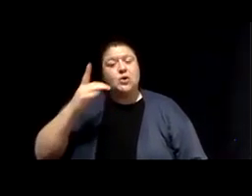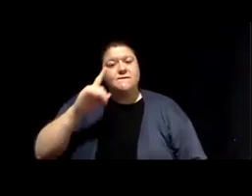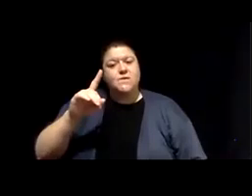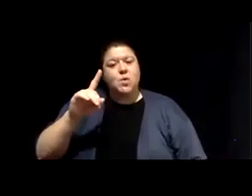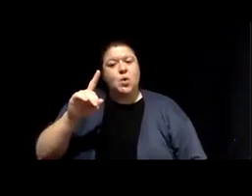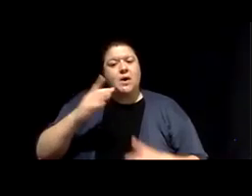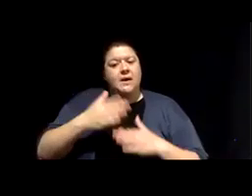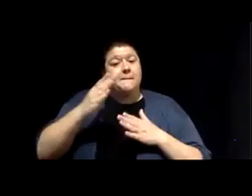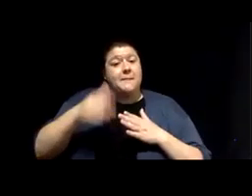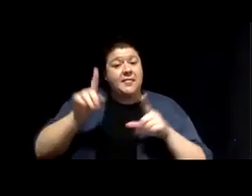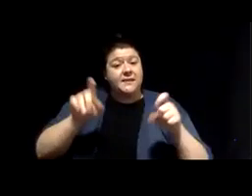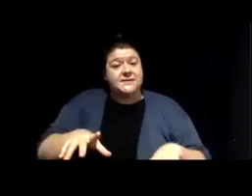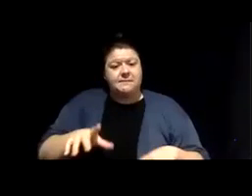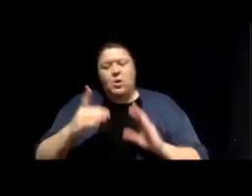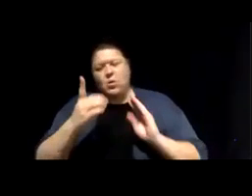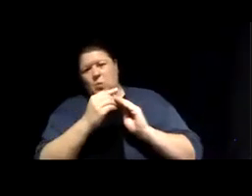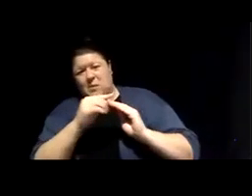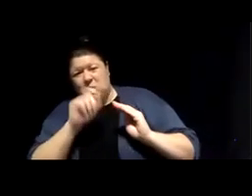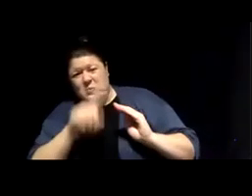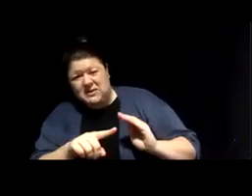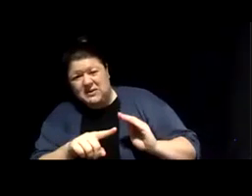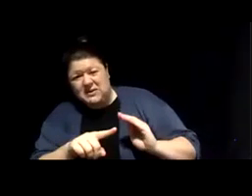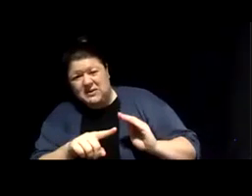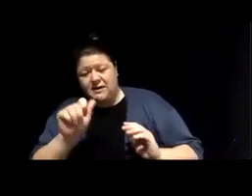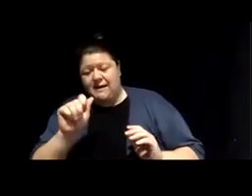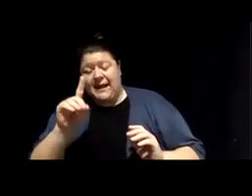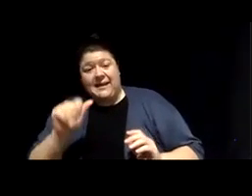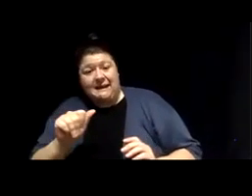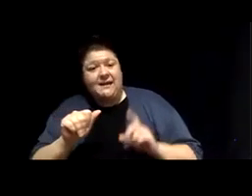have one more question regarding that. You sent